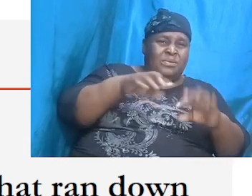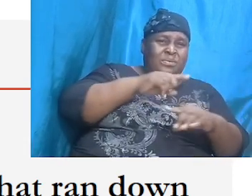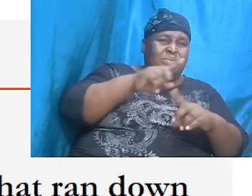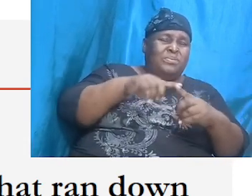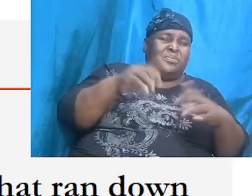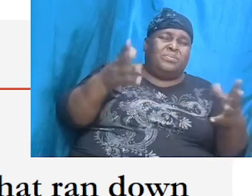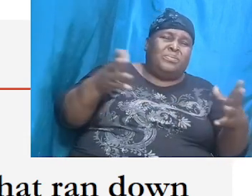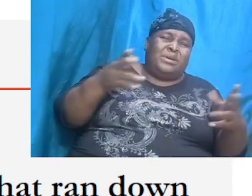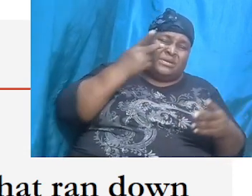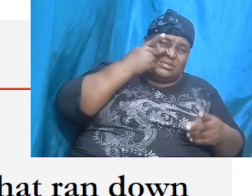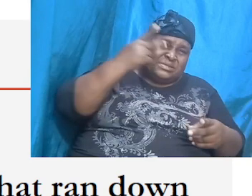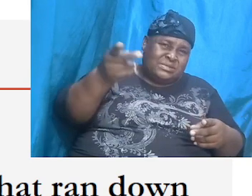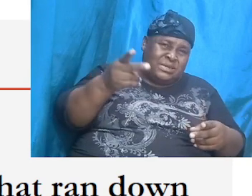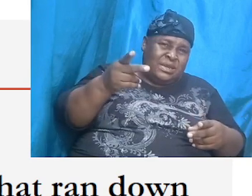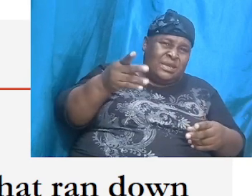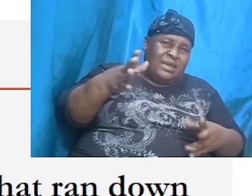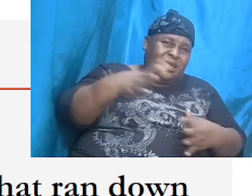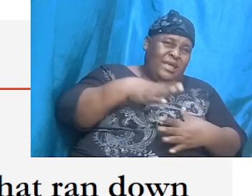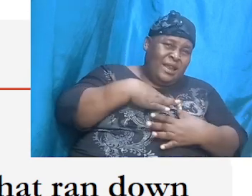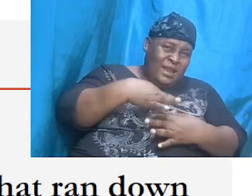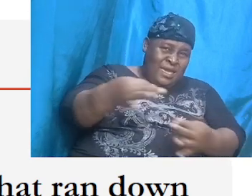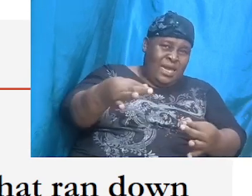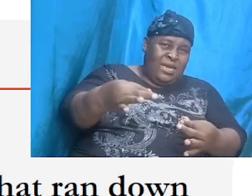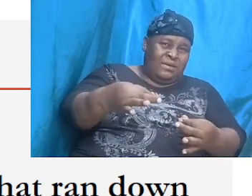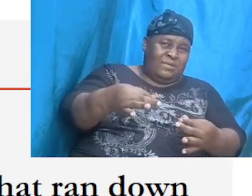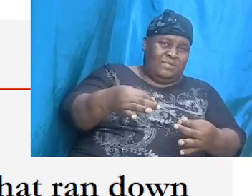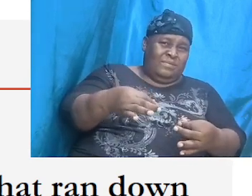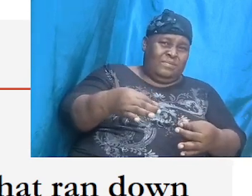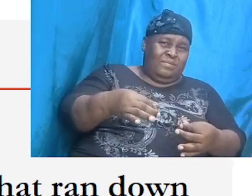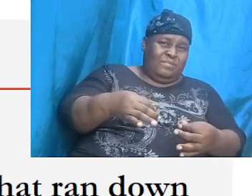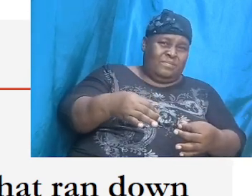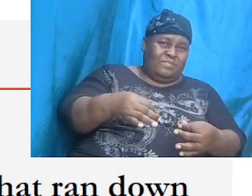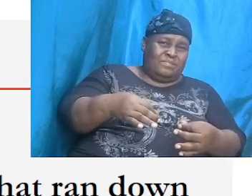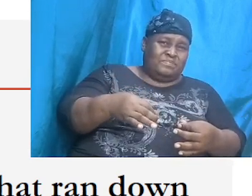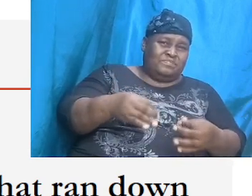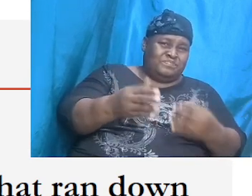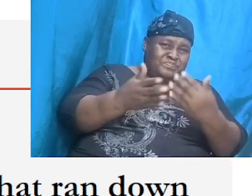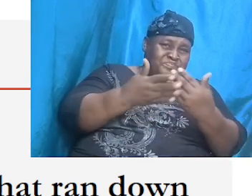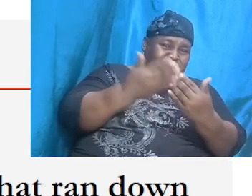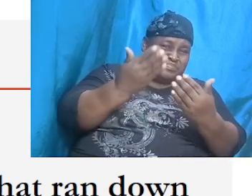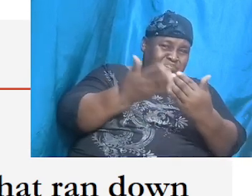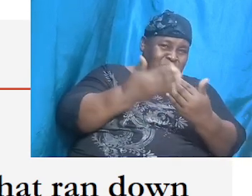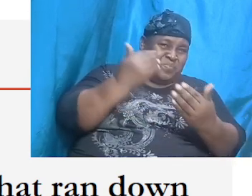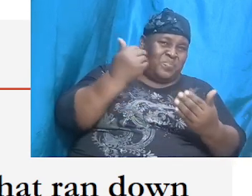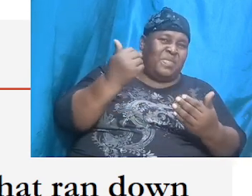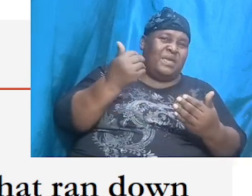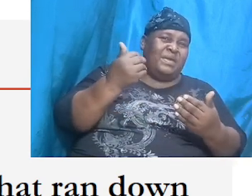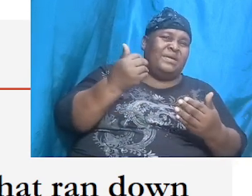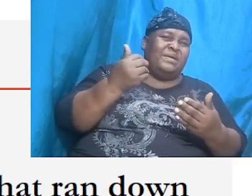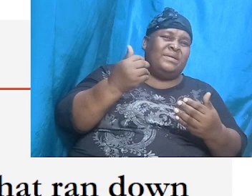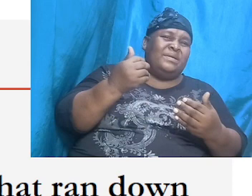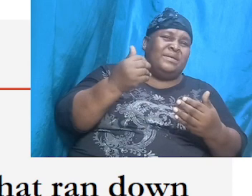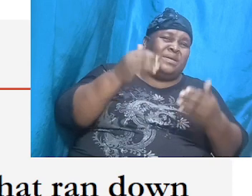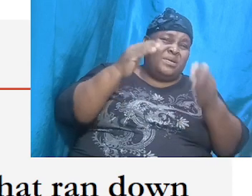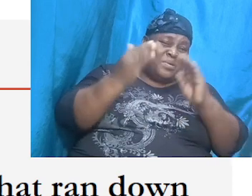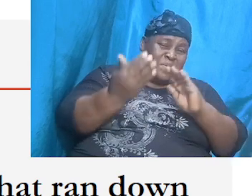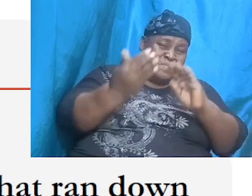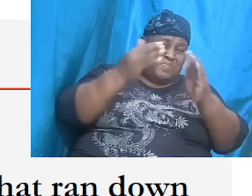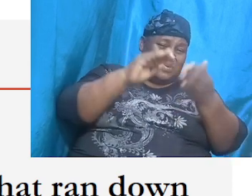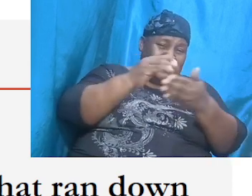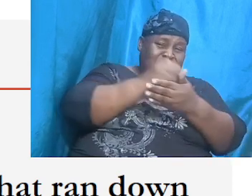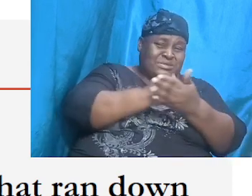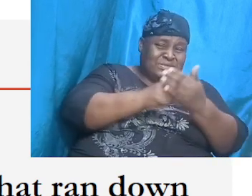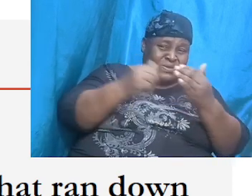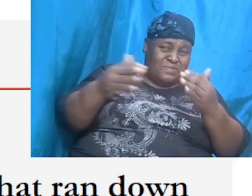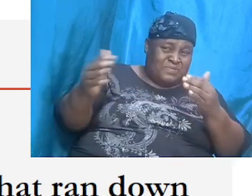like anywhere in any literature, amen, it is normally a simile. A simile is where you compare something